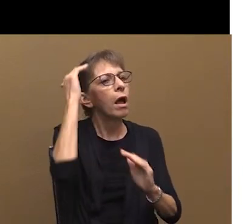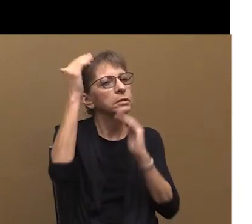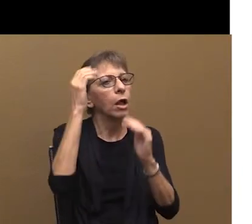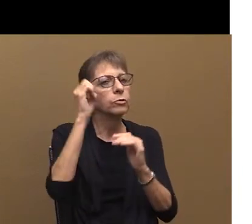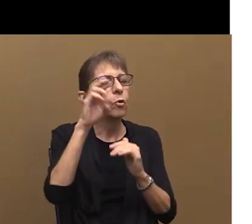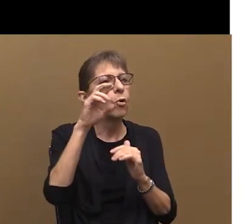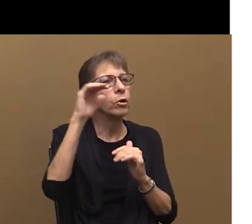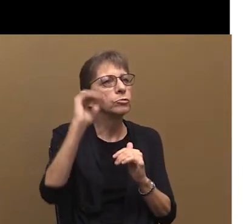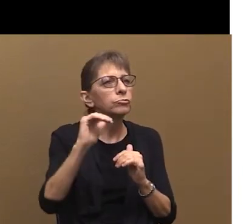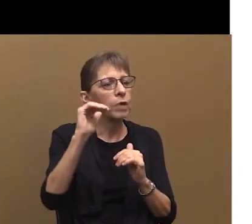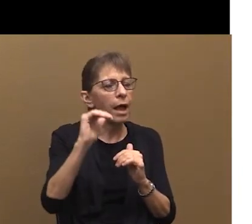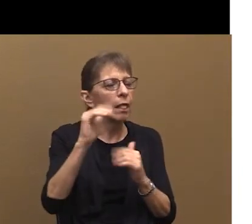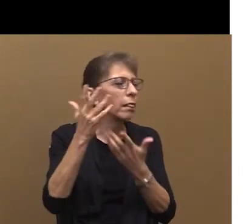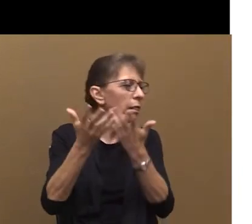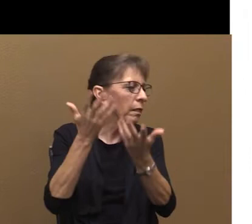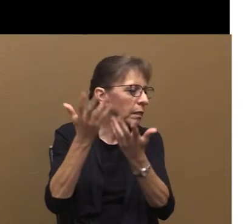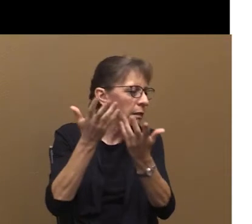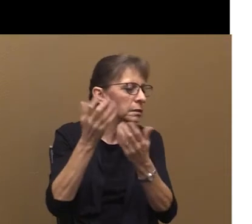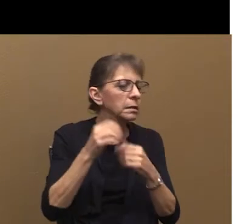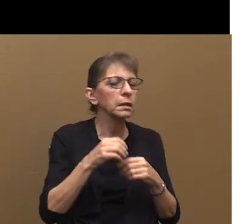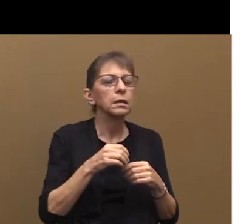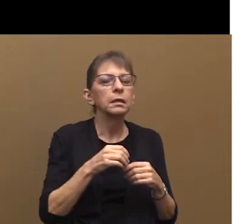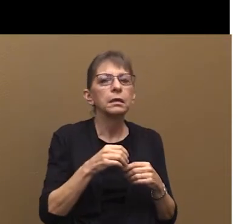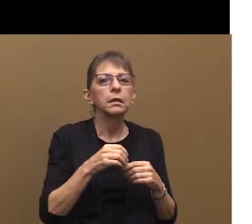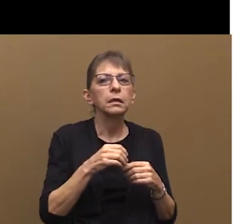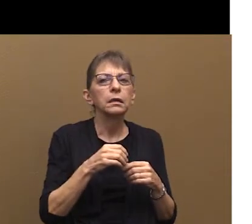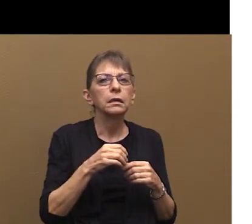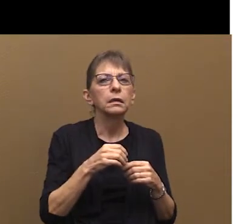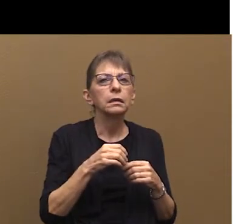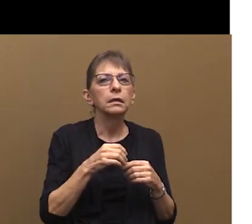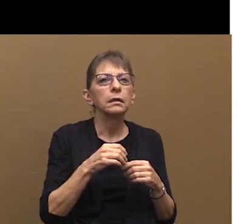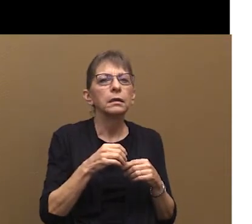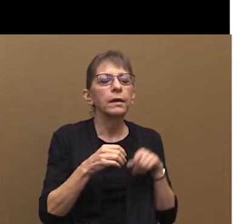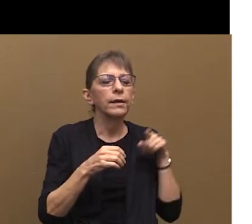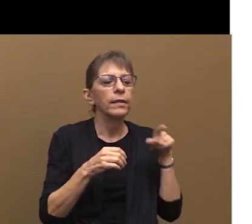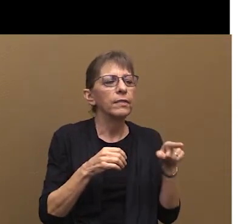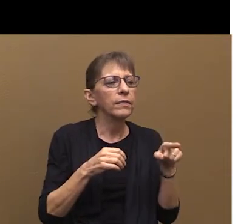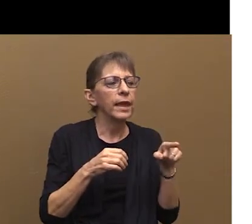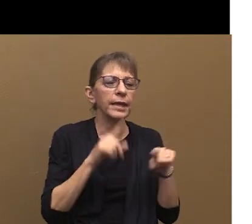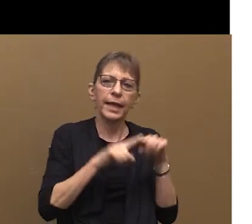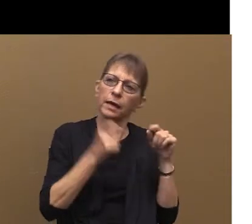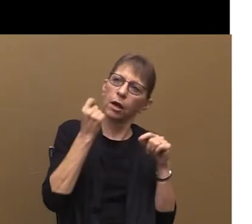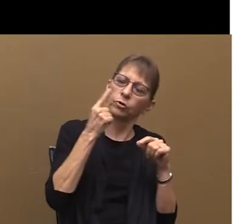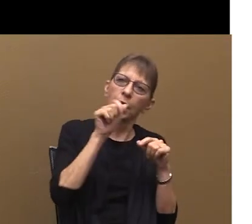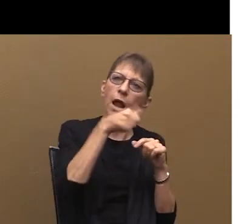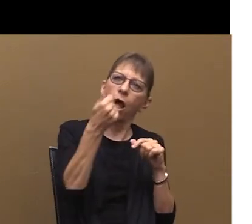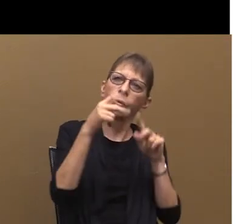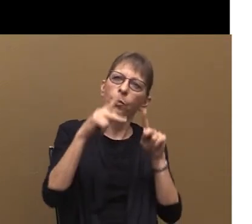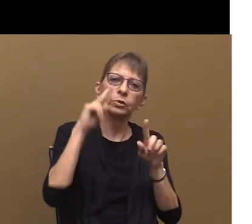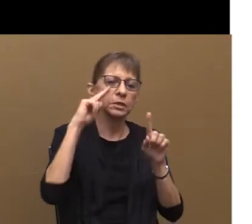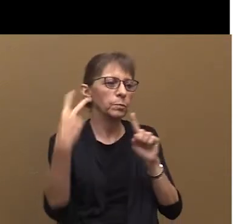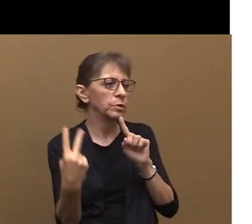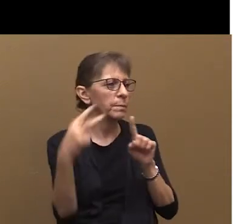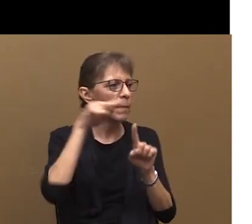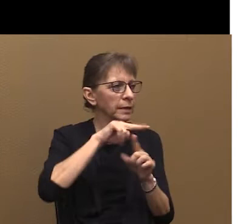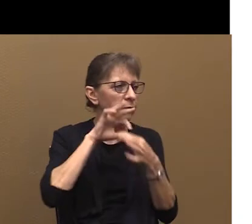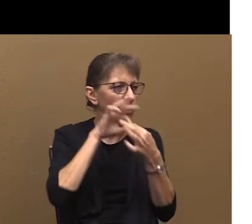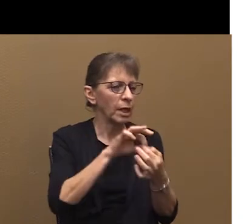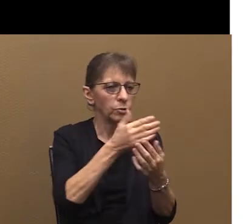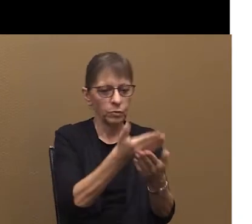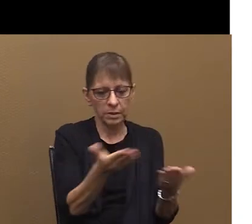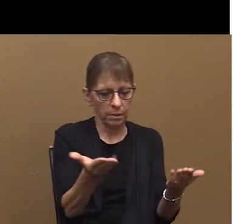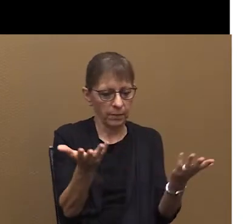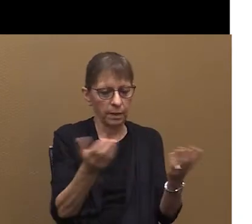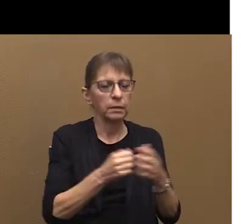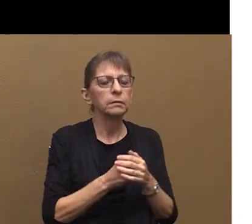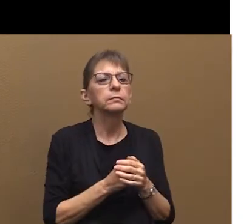child. And they have difficulty understanding somebody else's perspective on